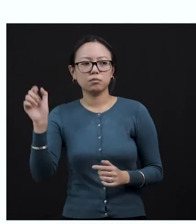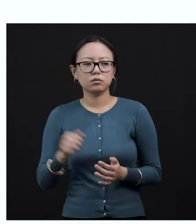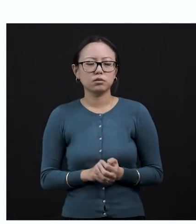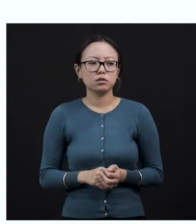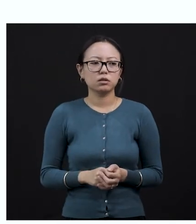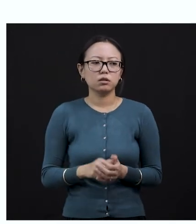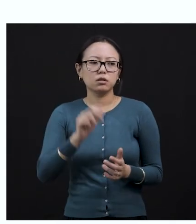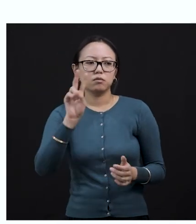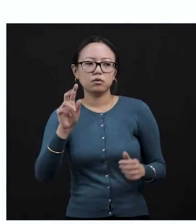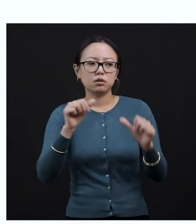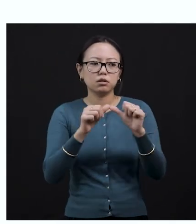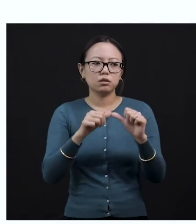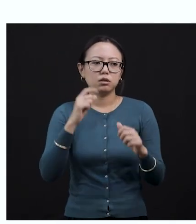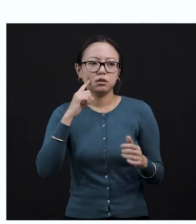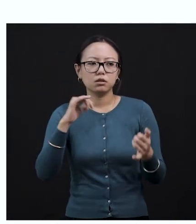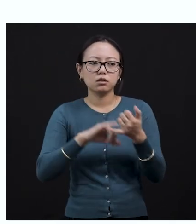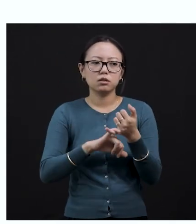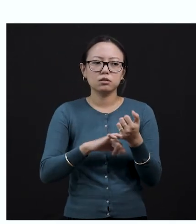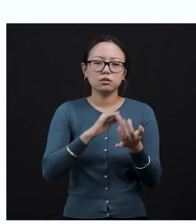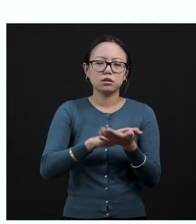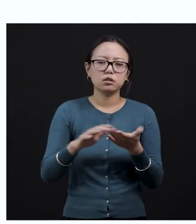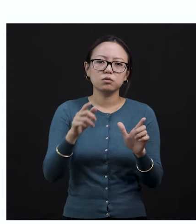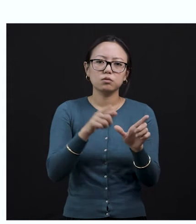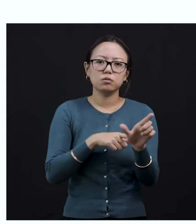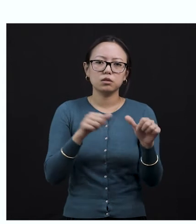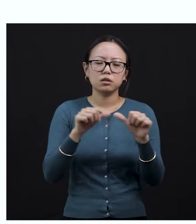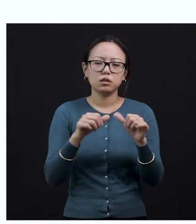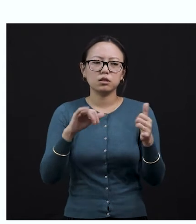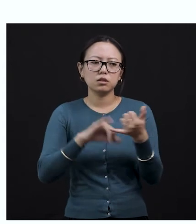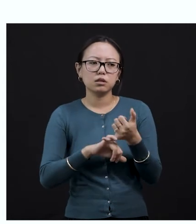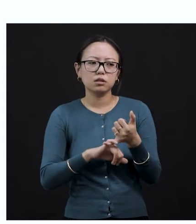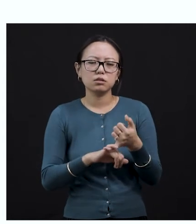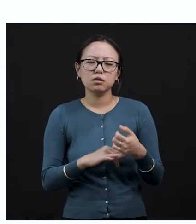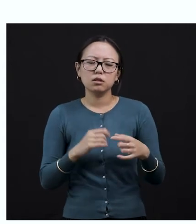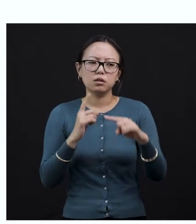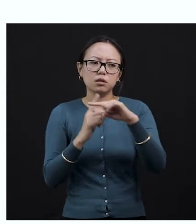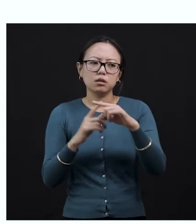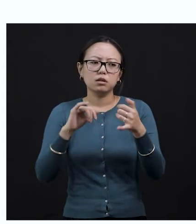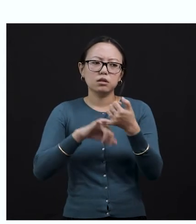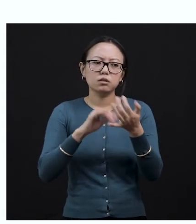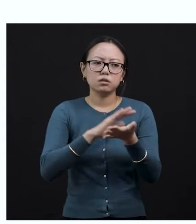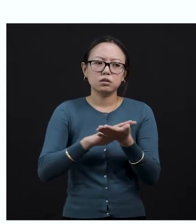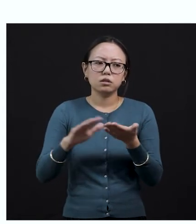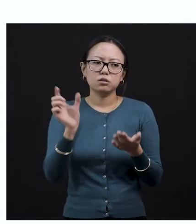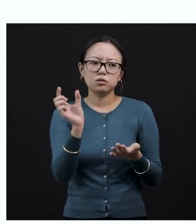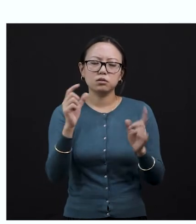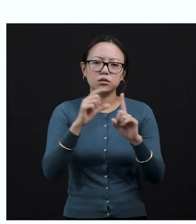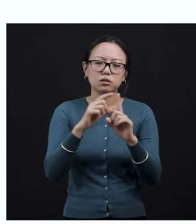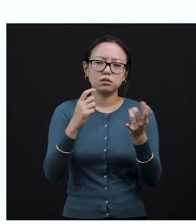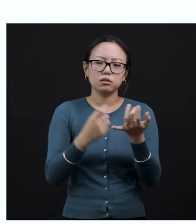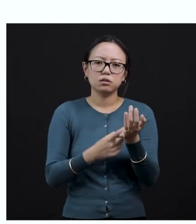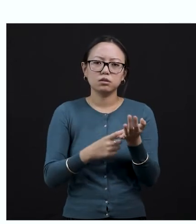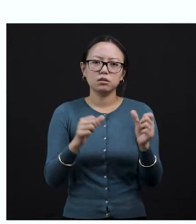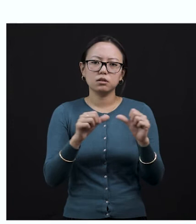were ruled by the Brahmanas and Kshatriyas. So for them, they also had a job in a society,